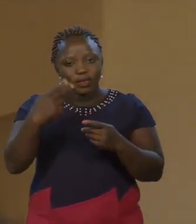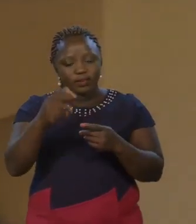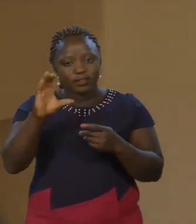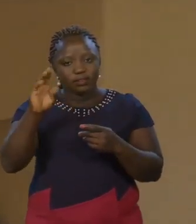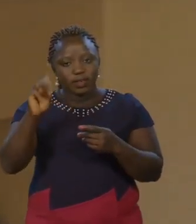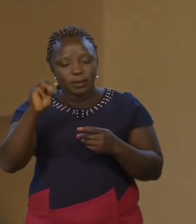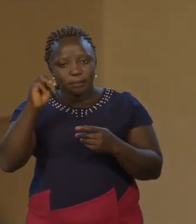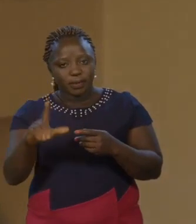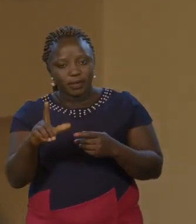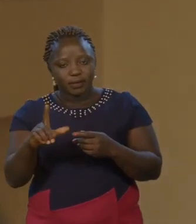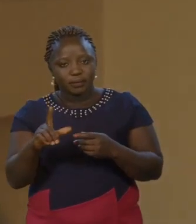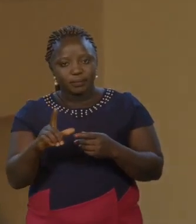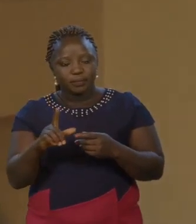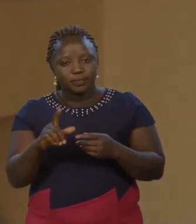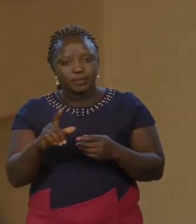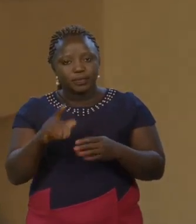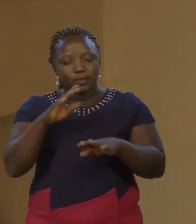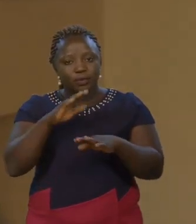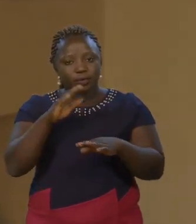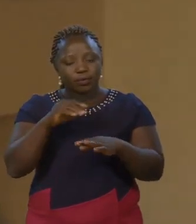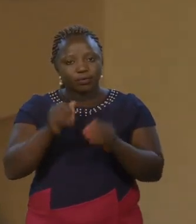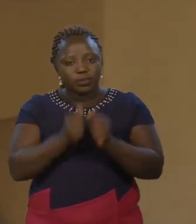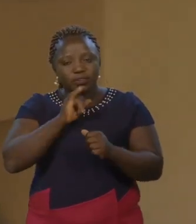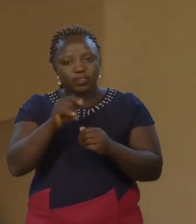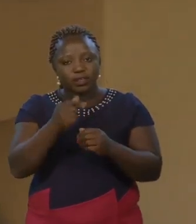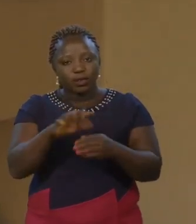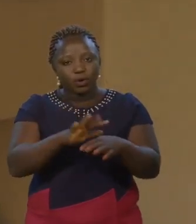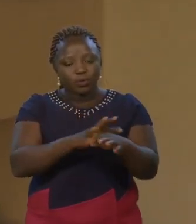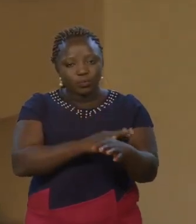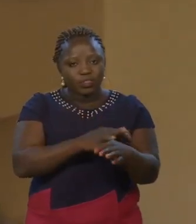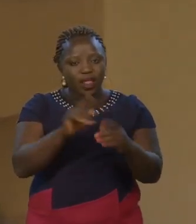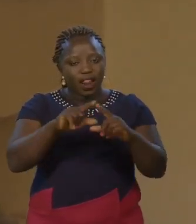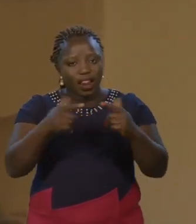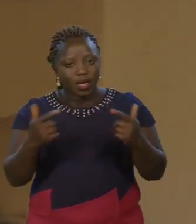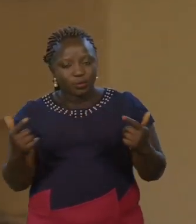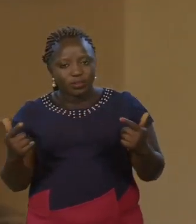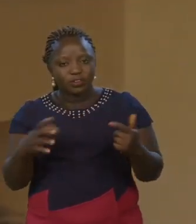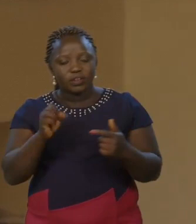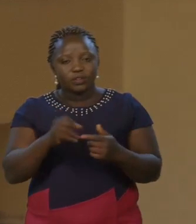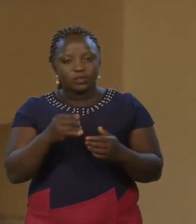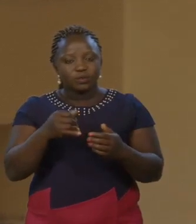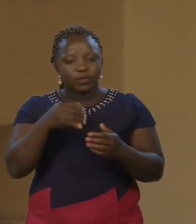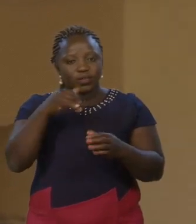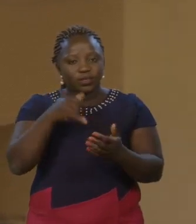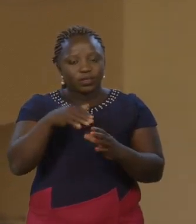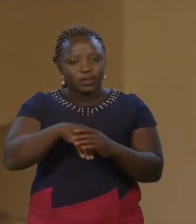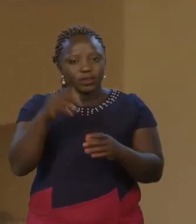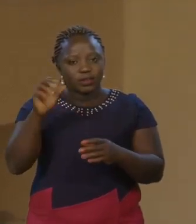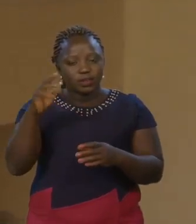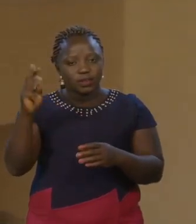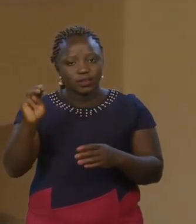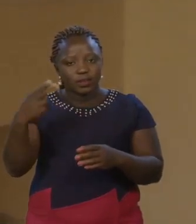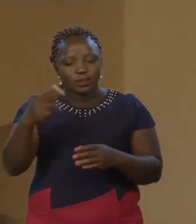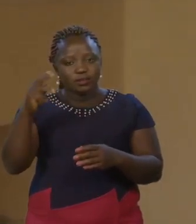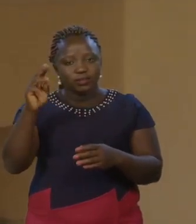HTML. That is a hypertext markup language, which is a computer programming language. So in HTML, they are